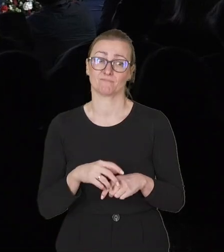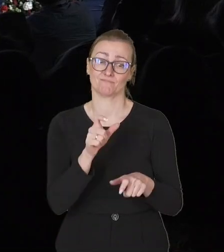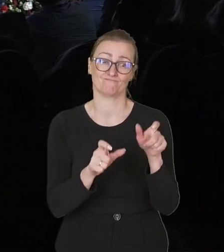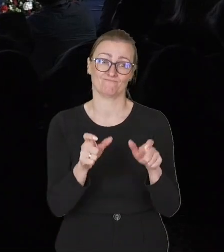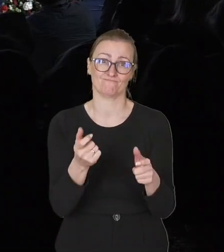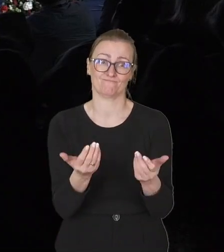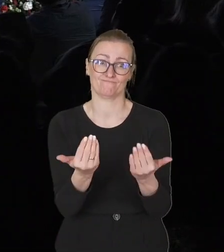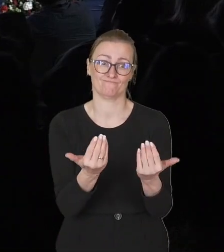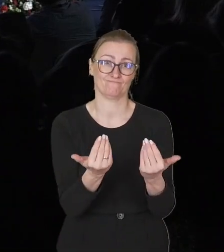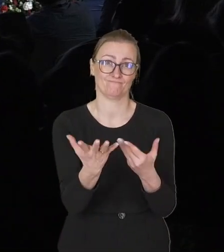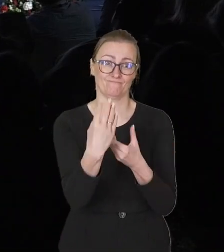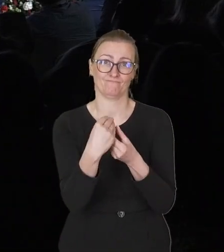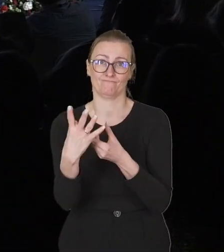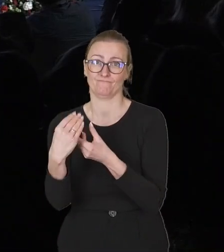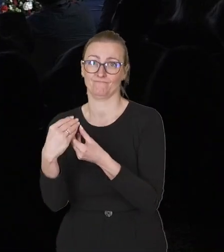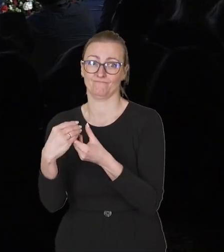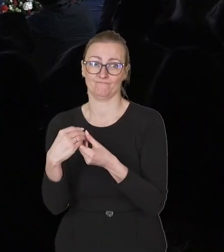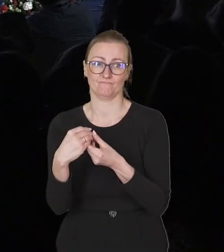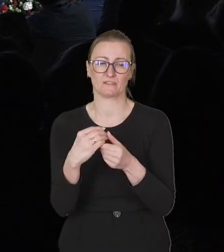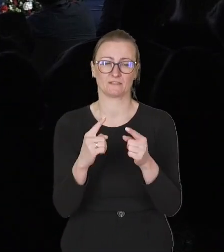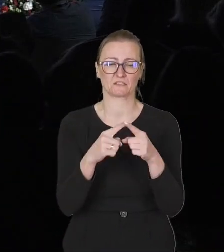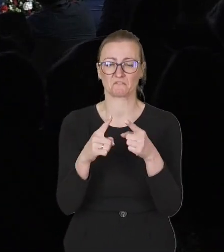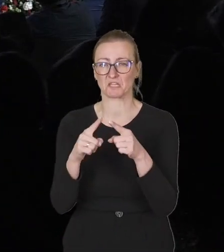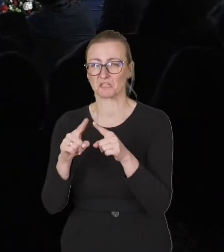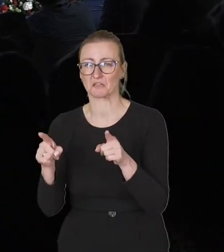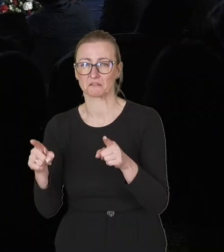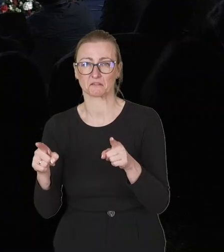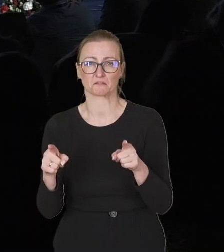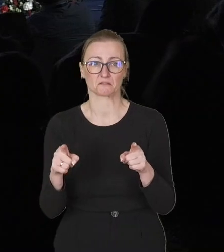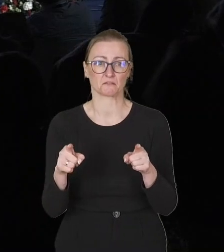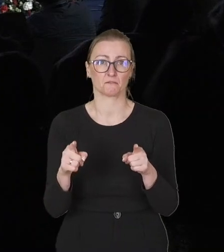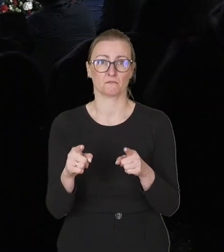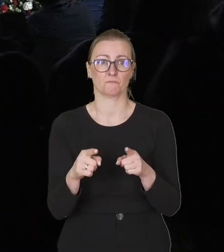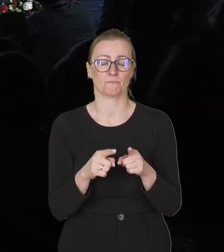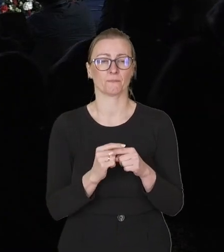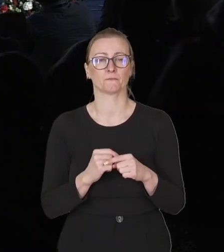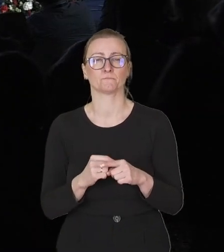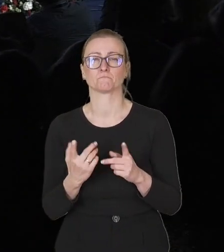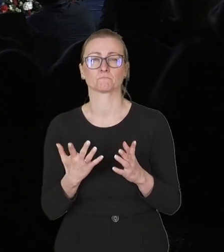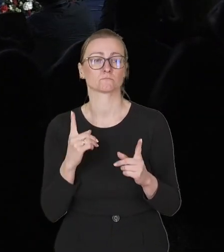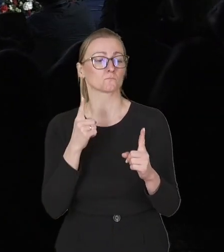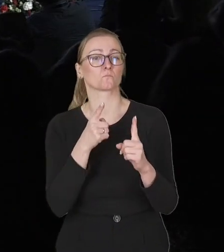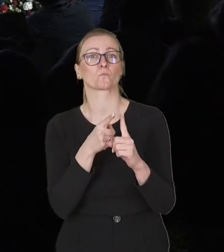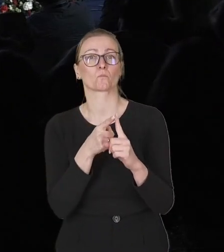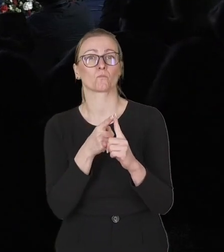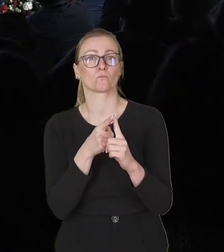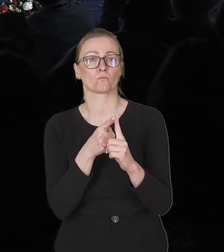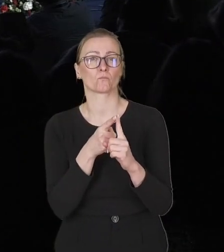are in a transformative situation. There will be huge opportunities also to do something.